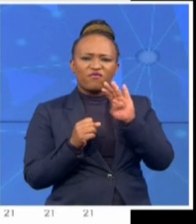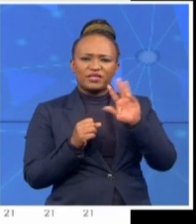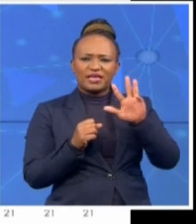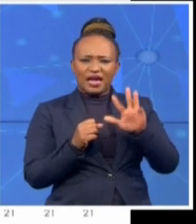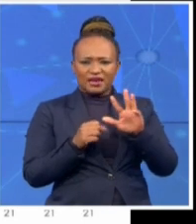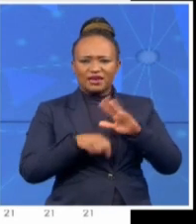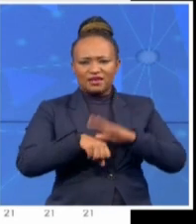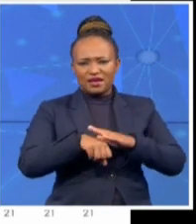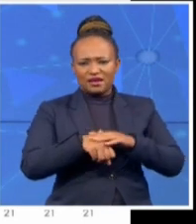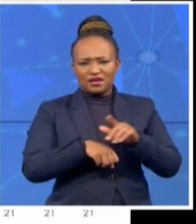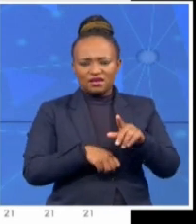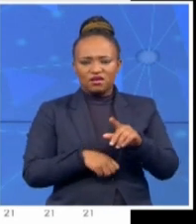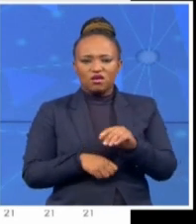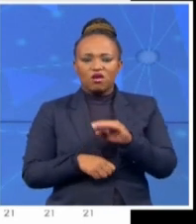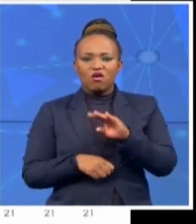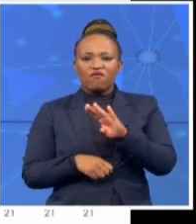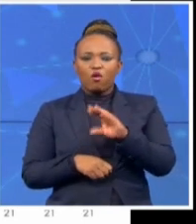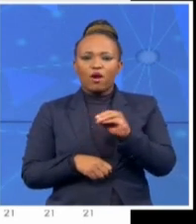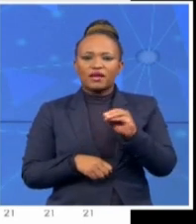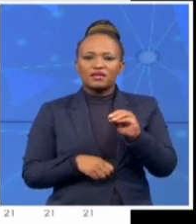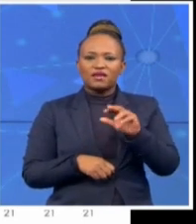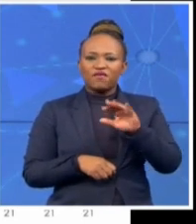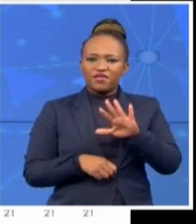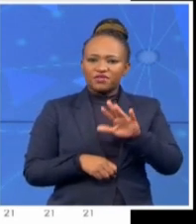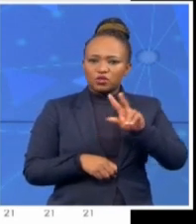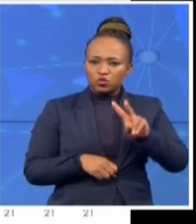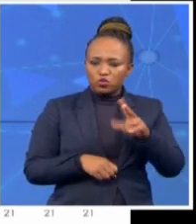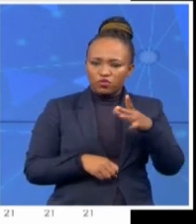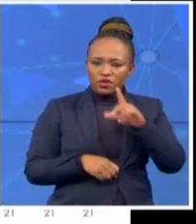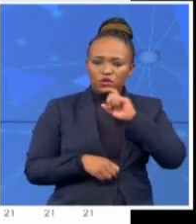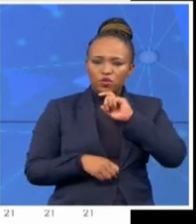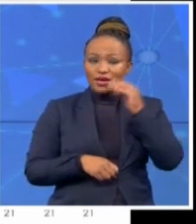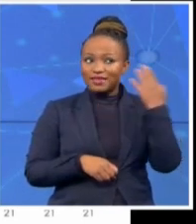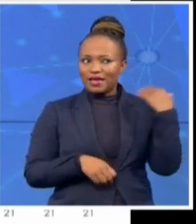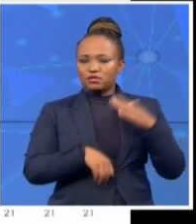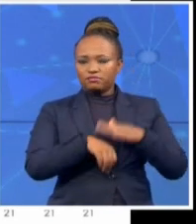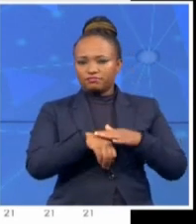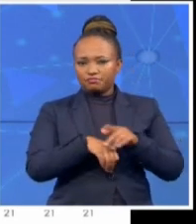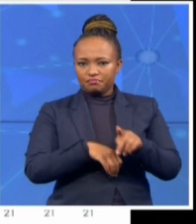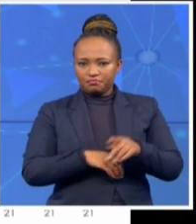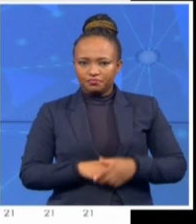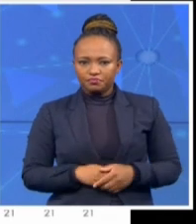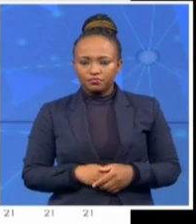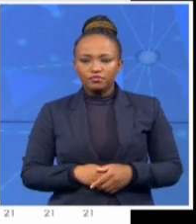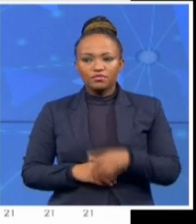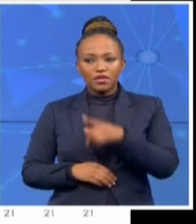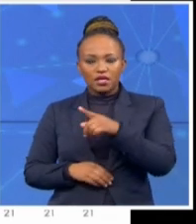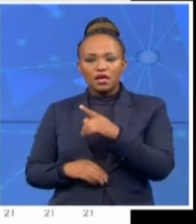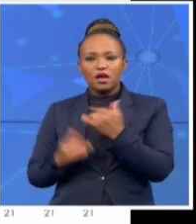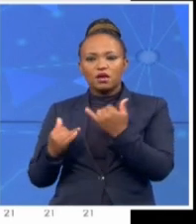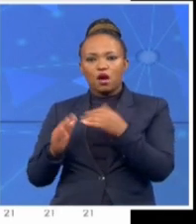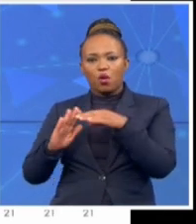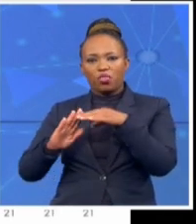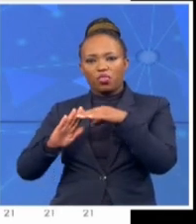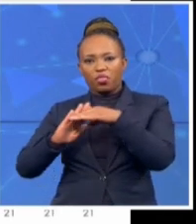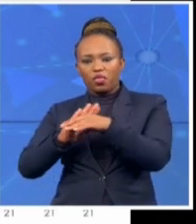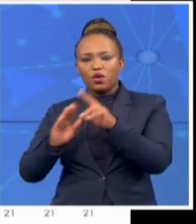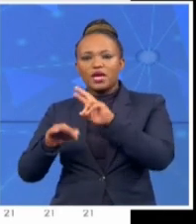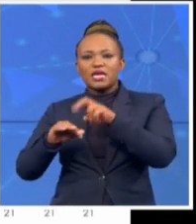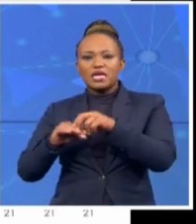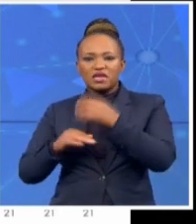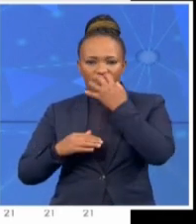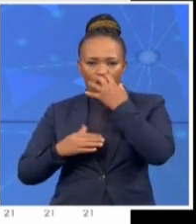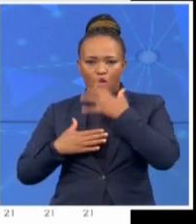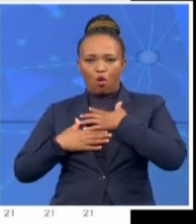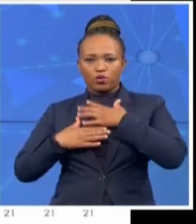relative to their pre-COVID baseline at that point. So this decreased need of oxygen, despite this high case burden, is obviously very